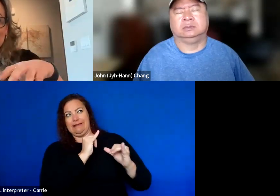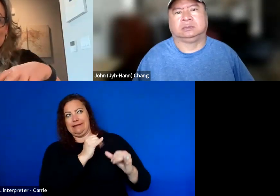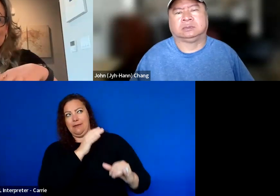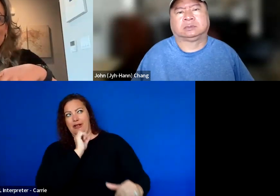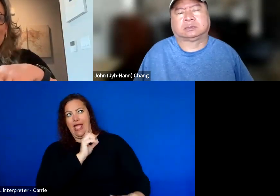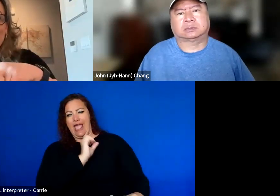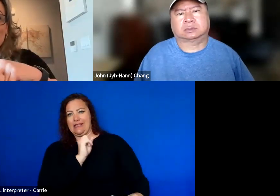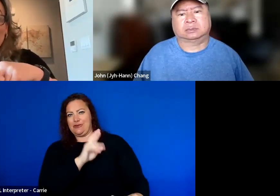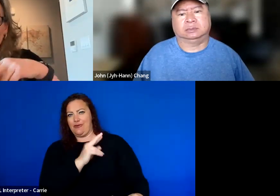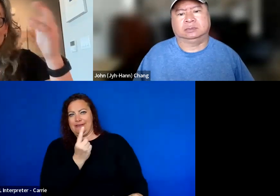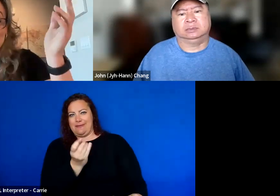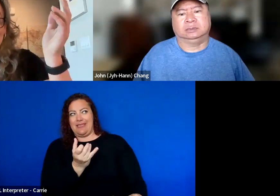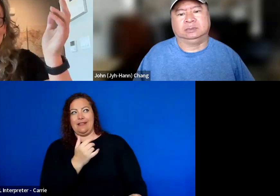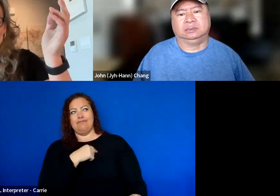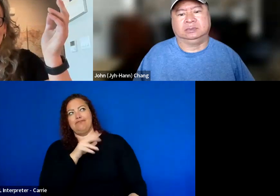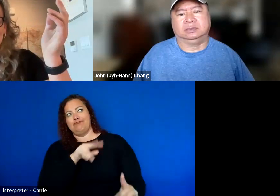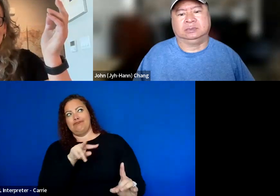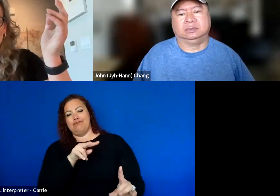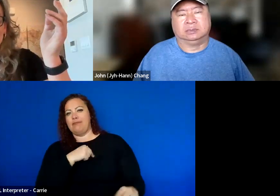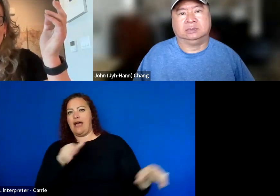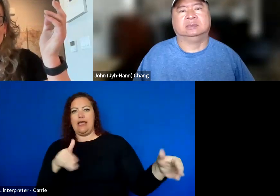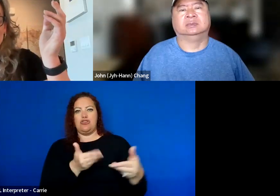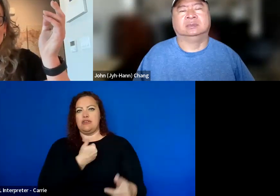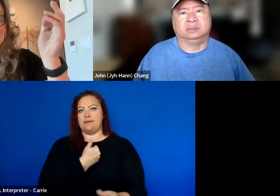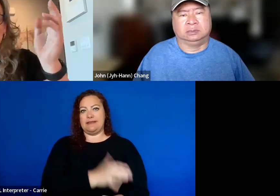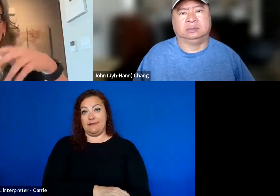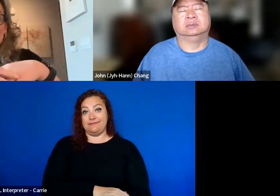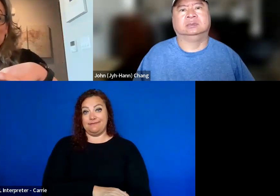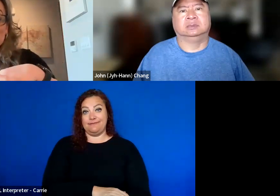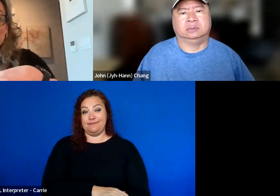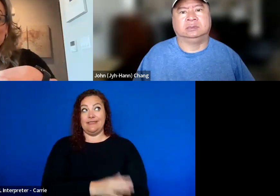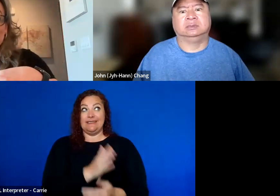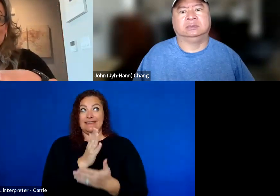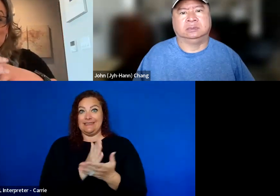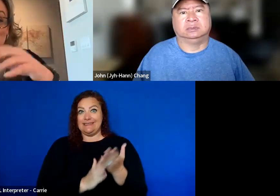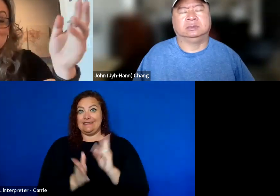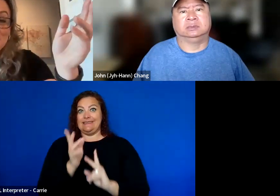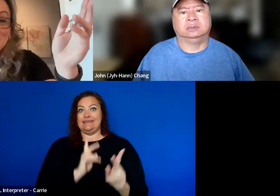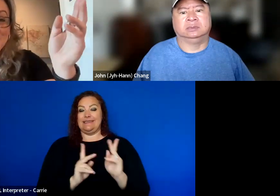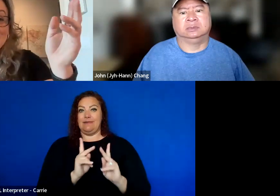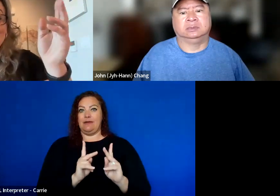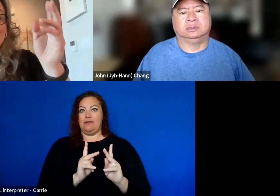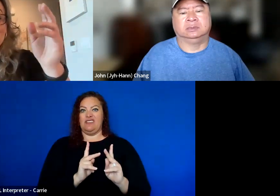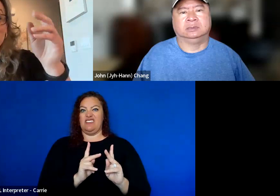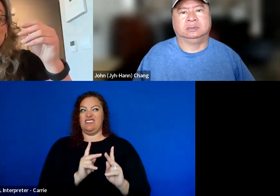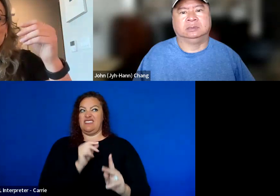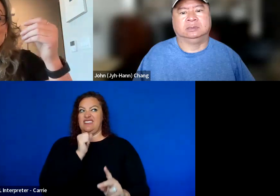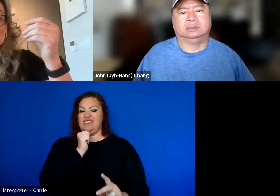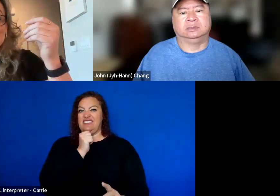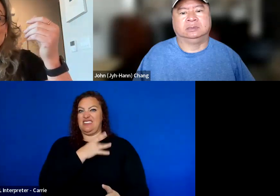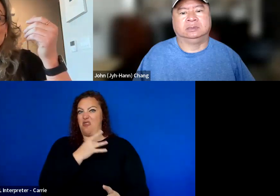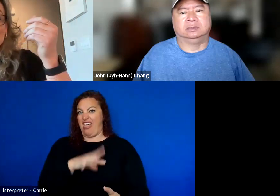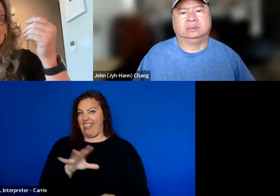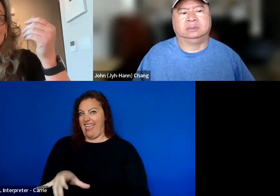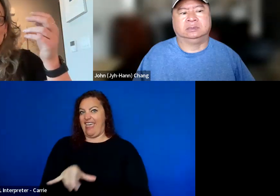or something, I just introduce myself. And some people, don't love that. But the